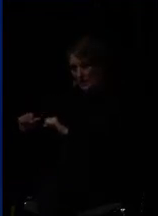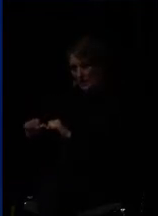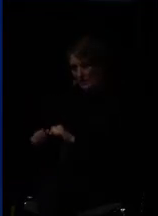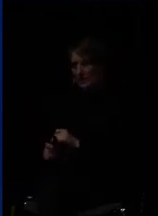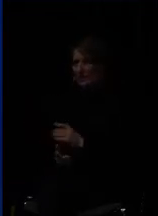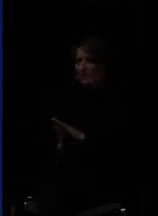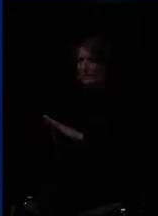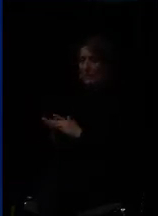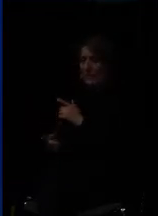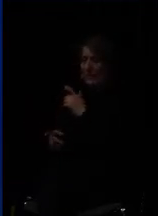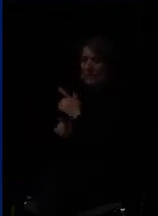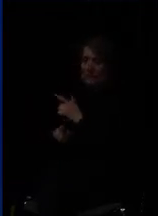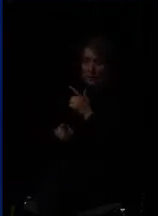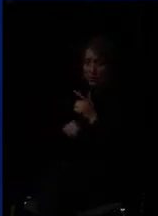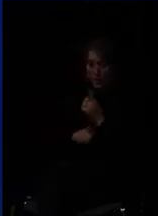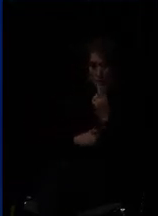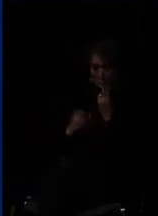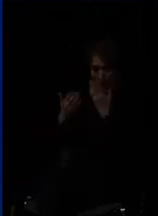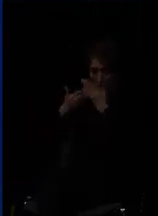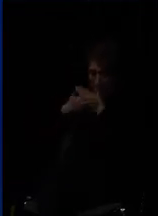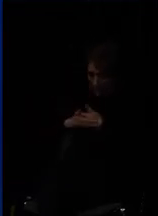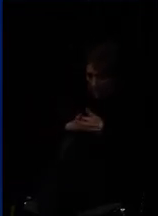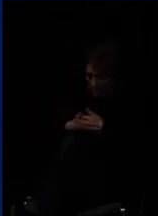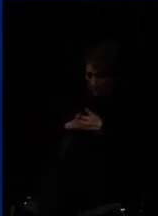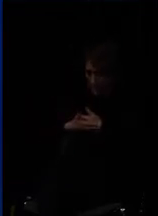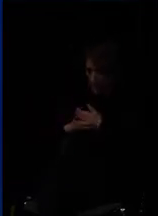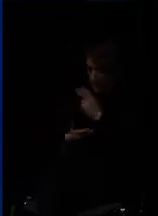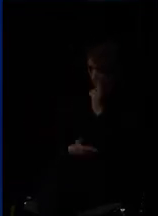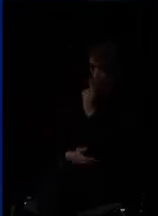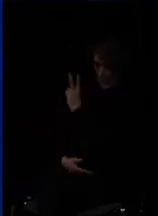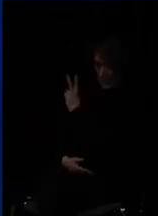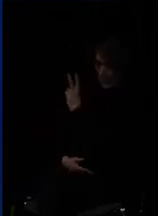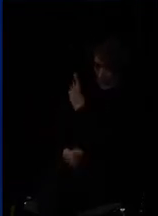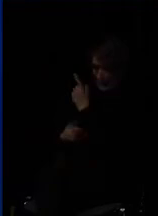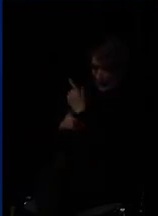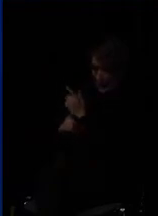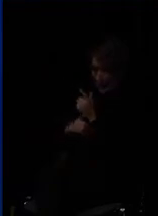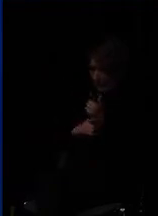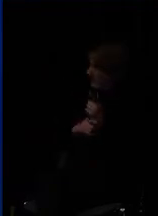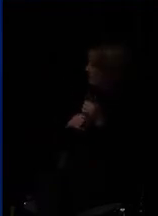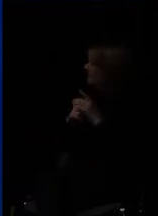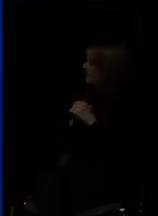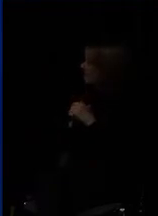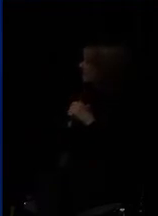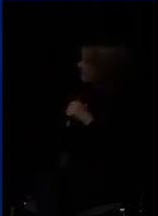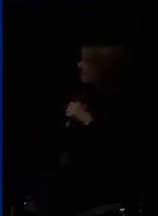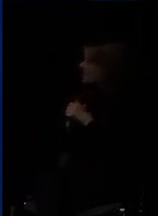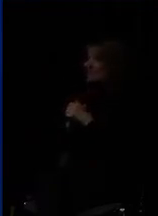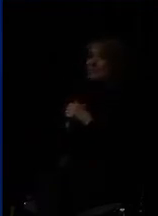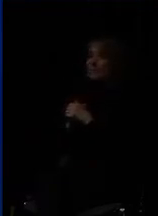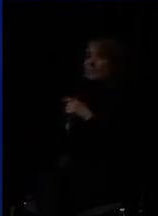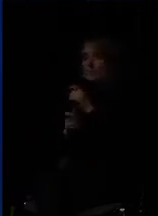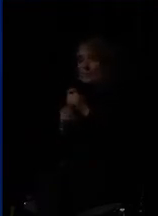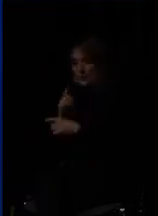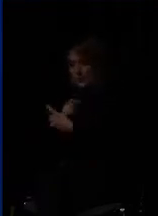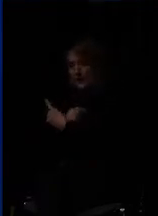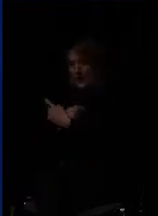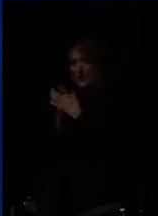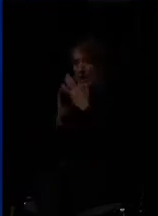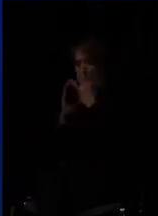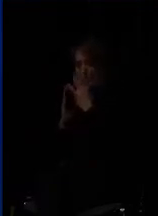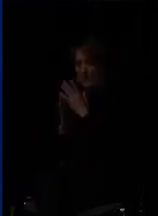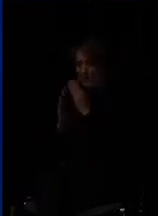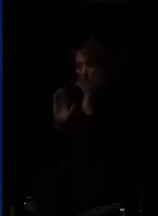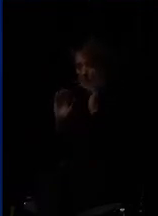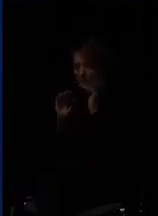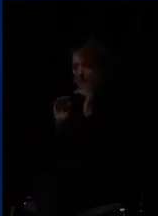had 2 nights where we actually were going to shoot what you see in the movie. But in order to do that, we had to be really dialed in